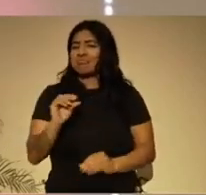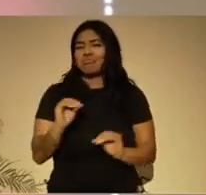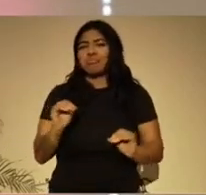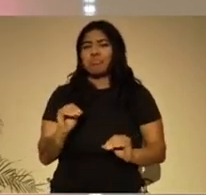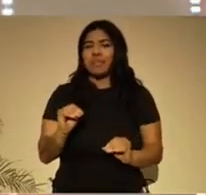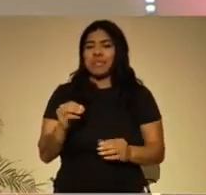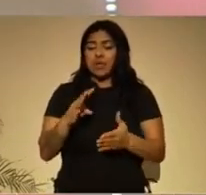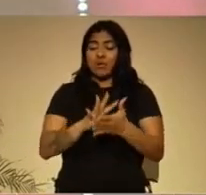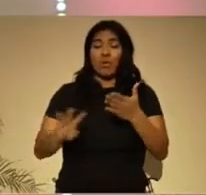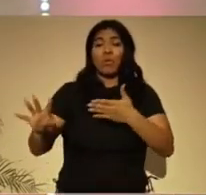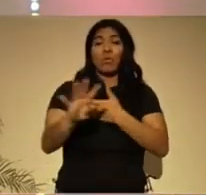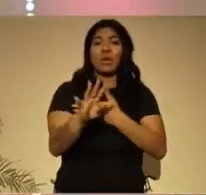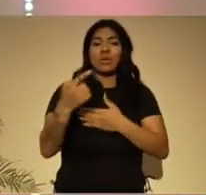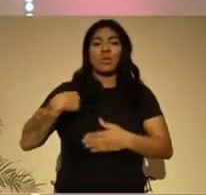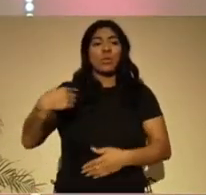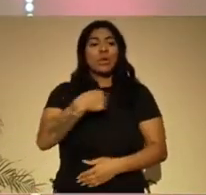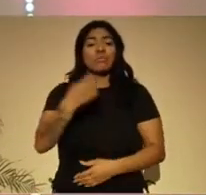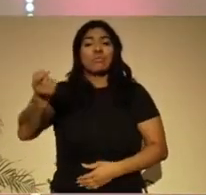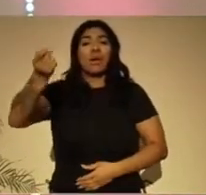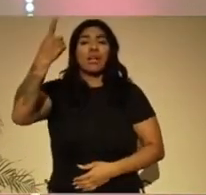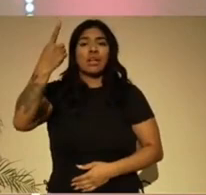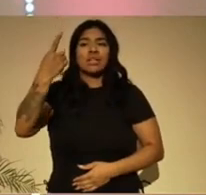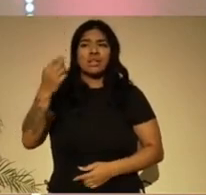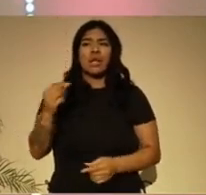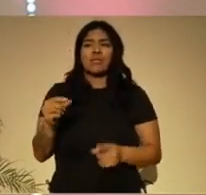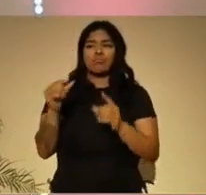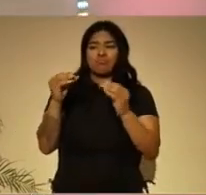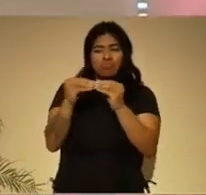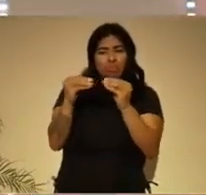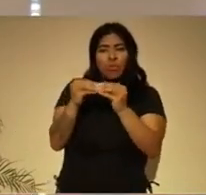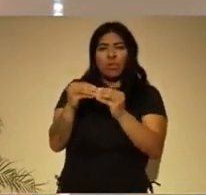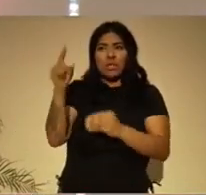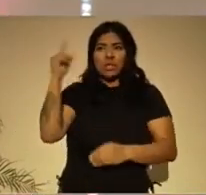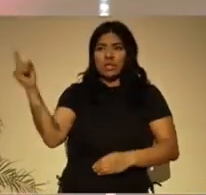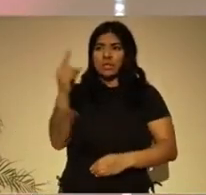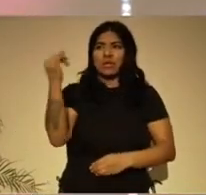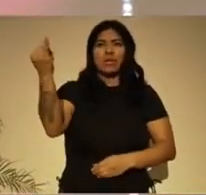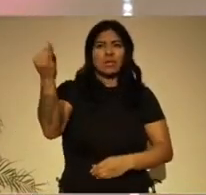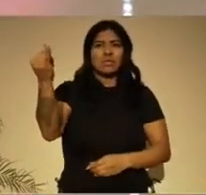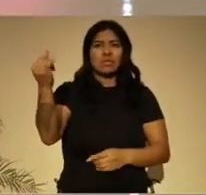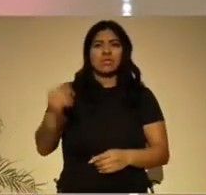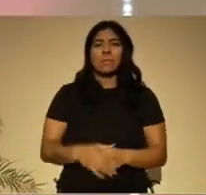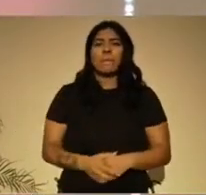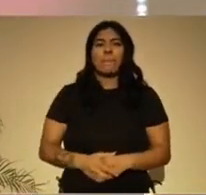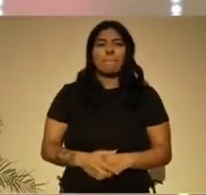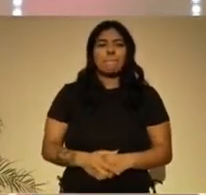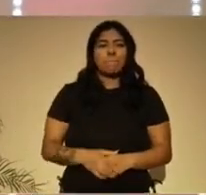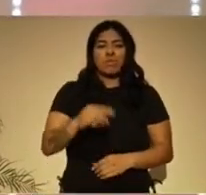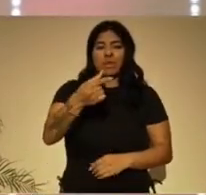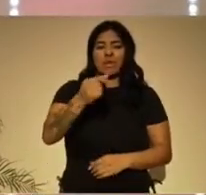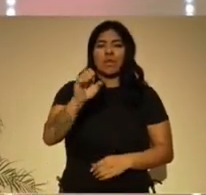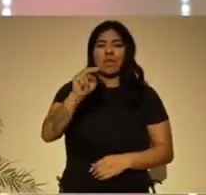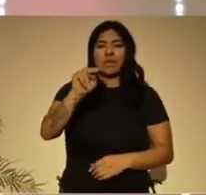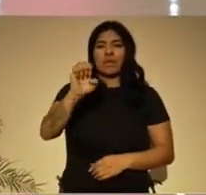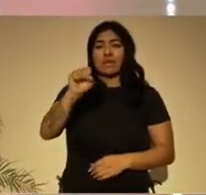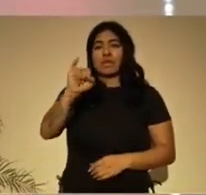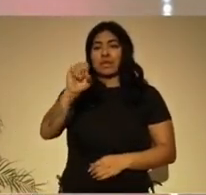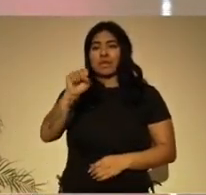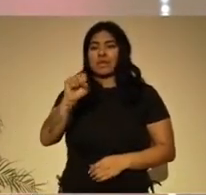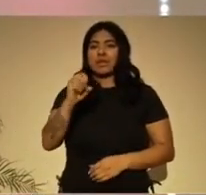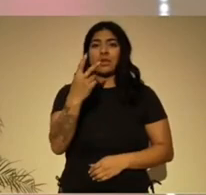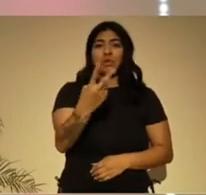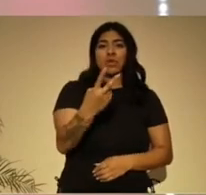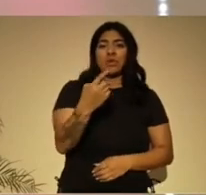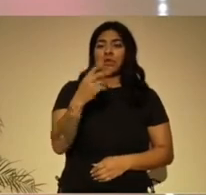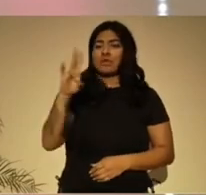these next 4 weeks, we're going to understand it just a little bit better and go into the Word. Genesis chapter 2, verse